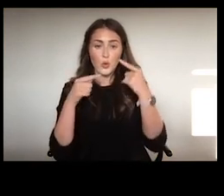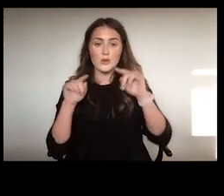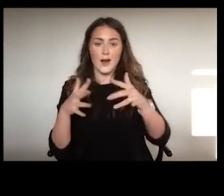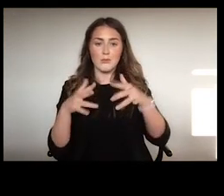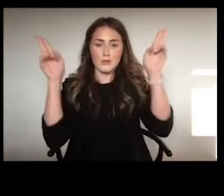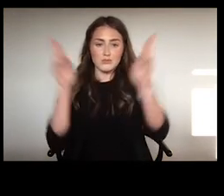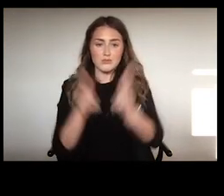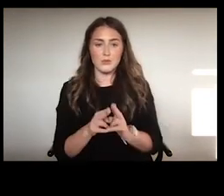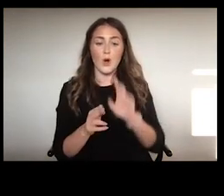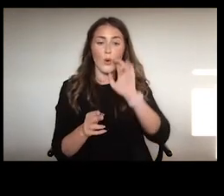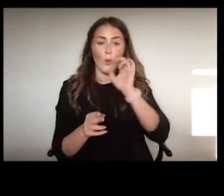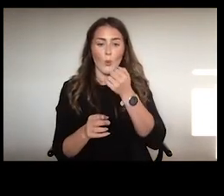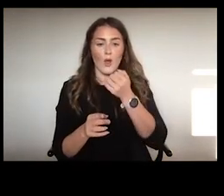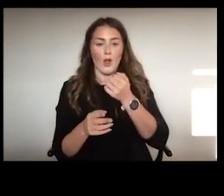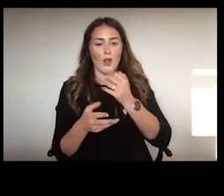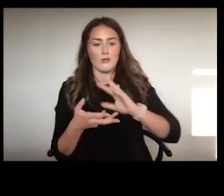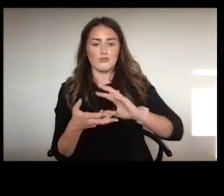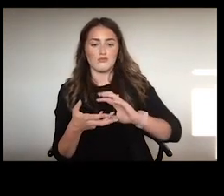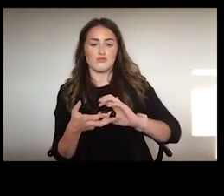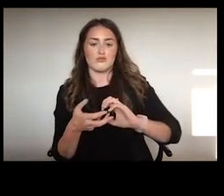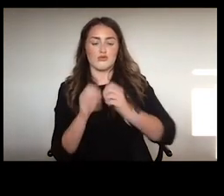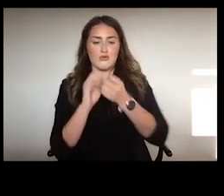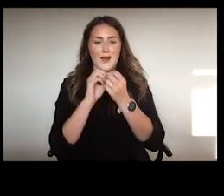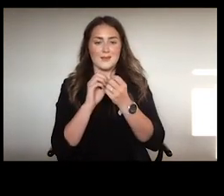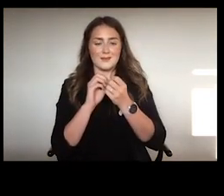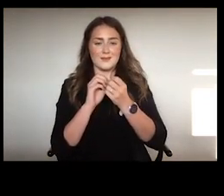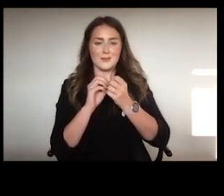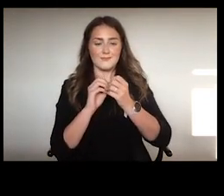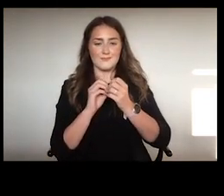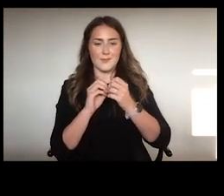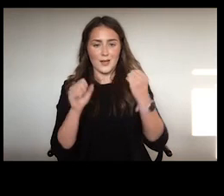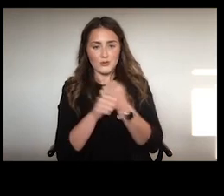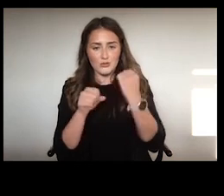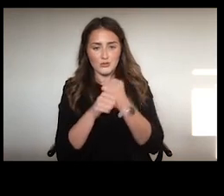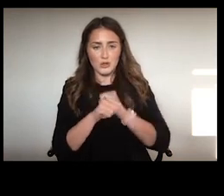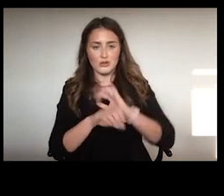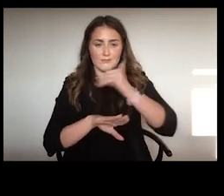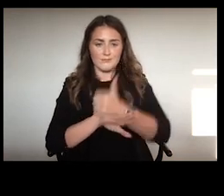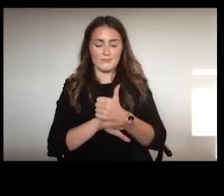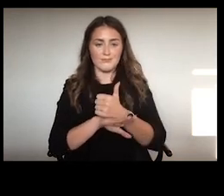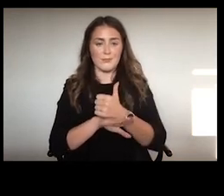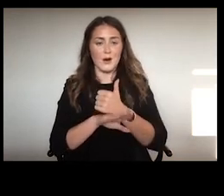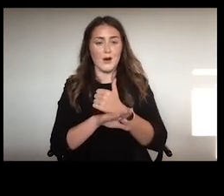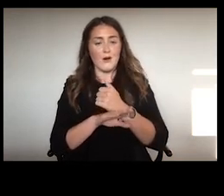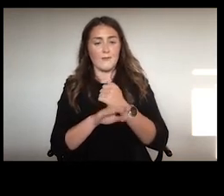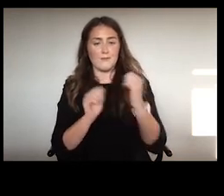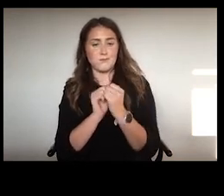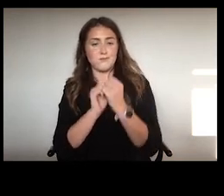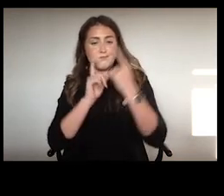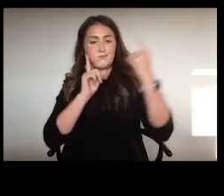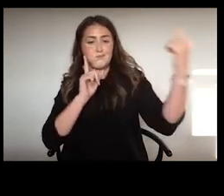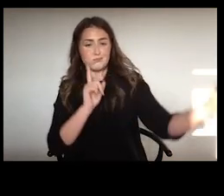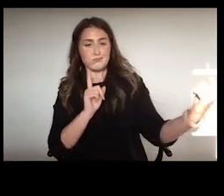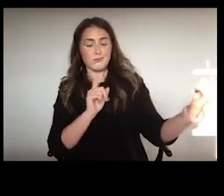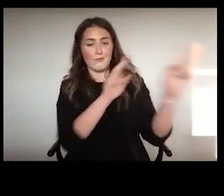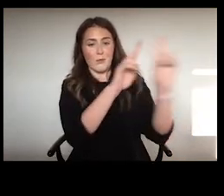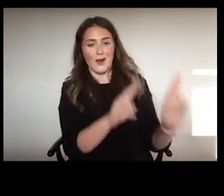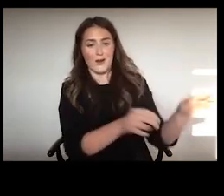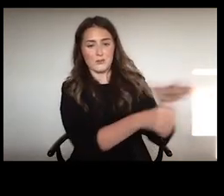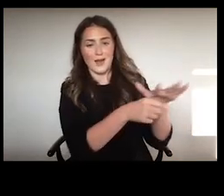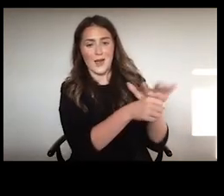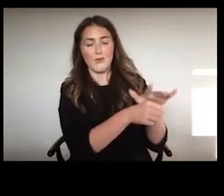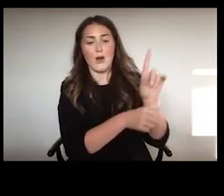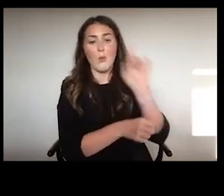To minimise construction noise and vibration, we are proposing to locate our construction compounds as far away from residential areas as